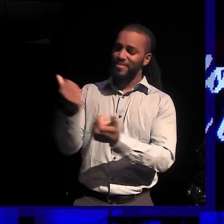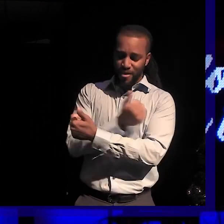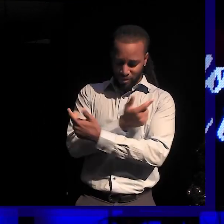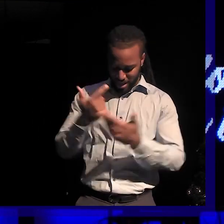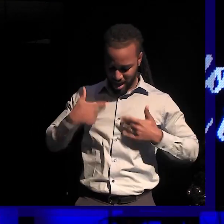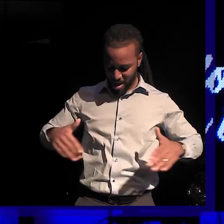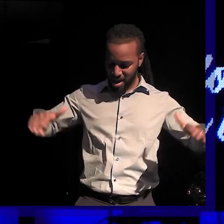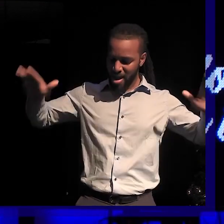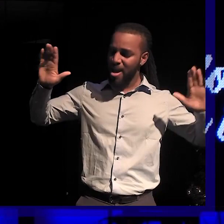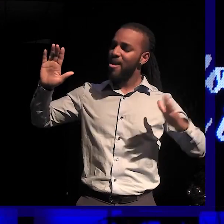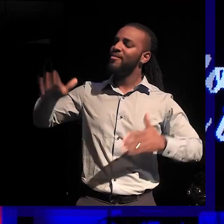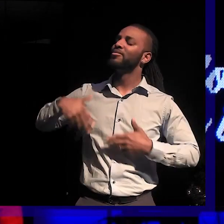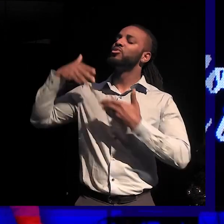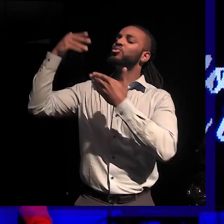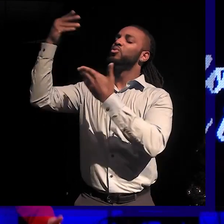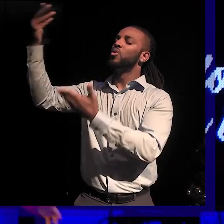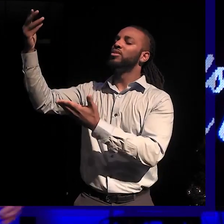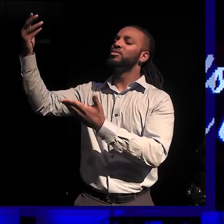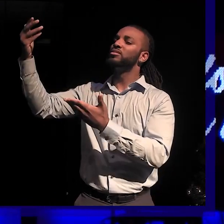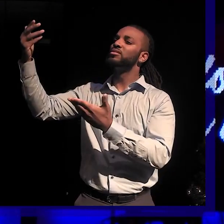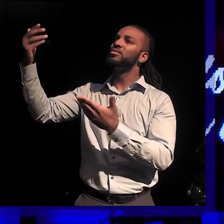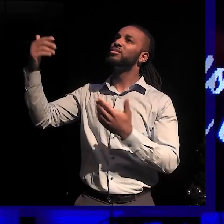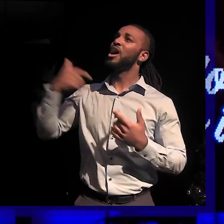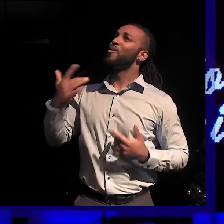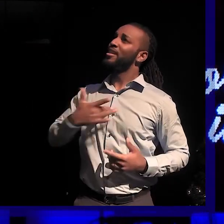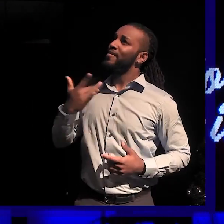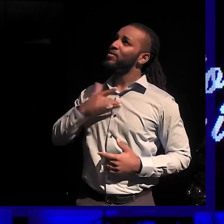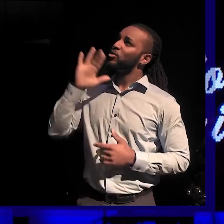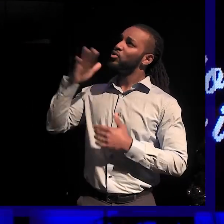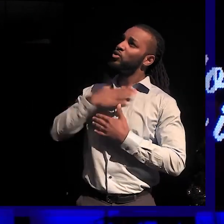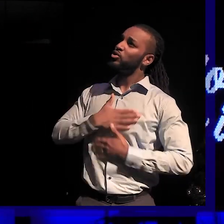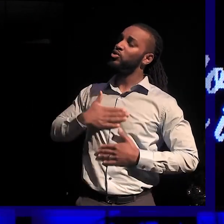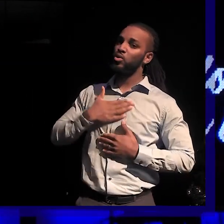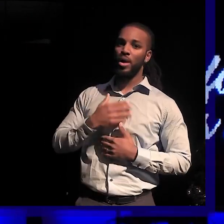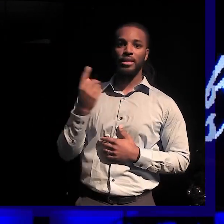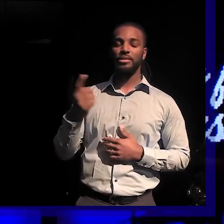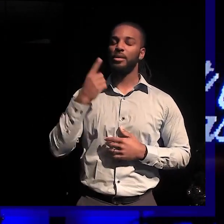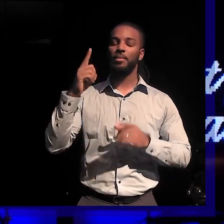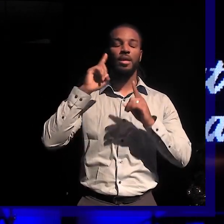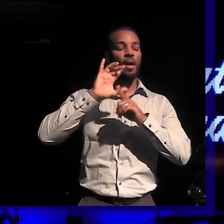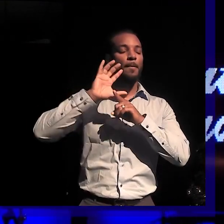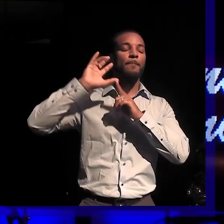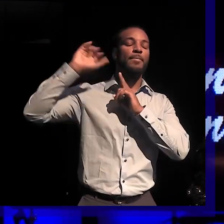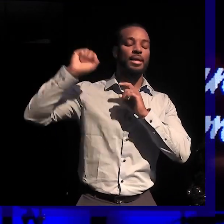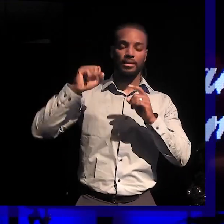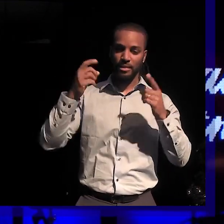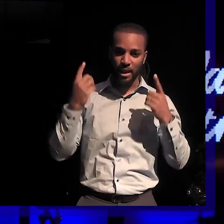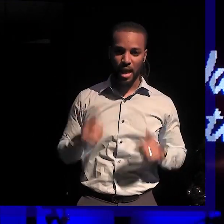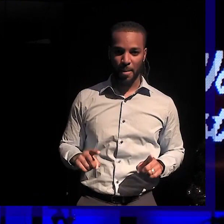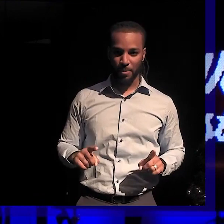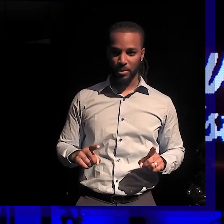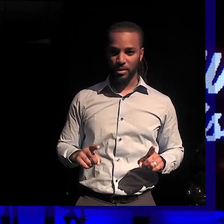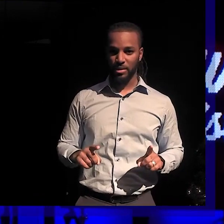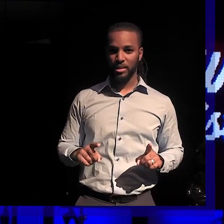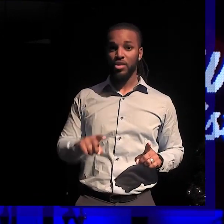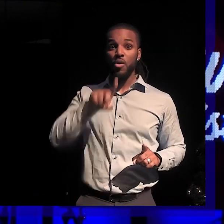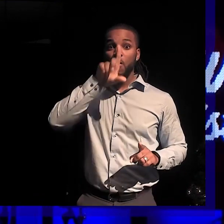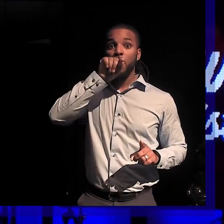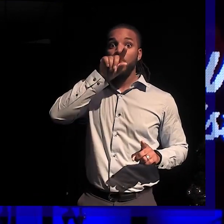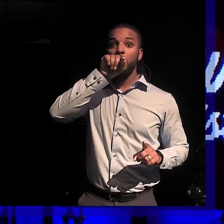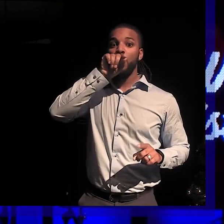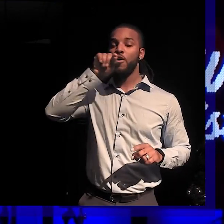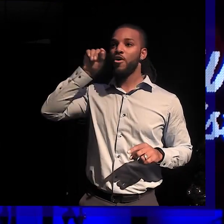am is yours. I want to experience joy in life. And then the unbelievable happened. A seagull flew